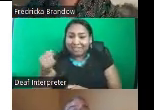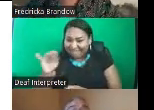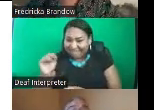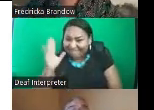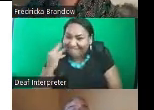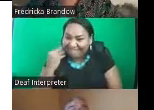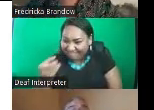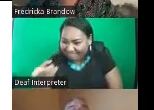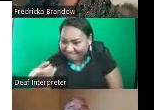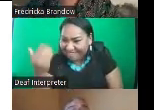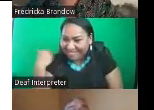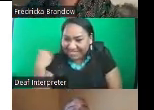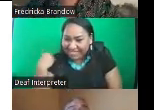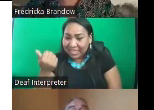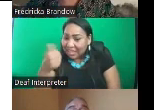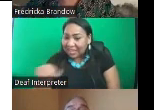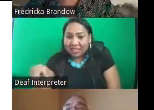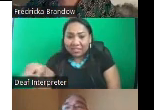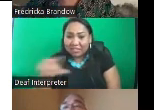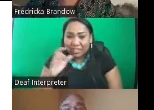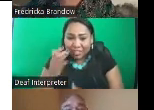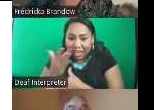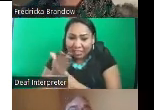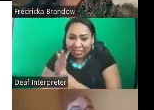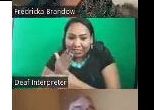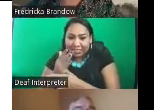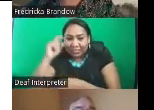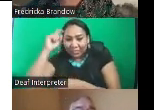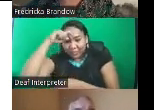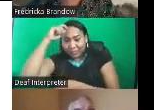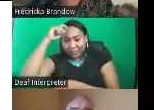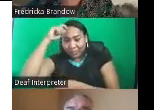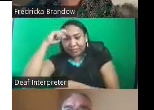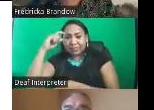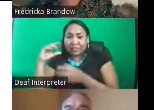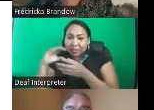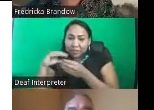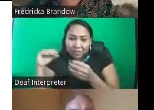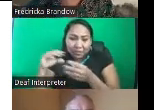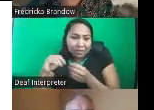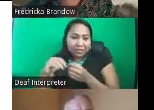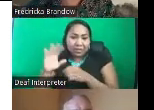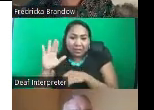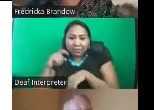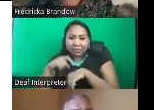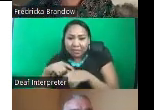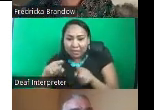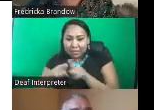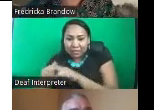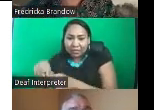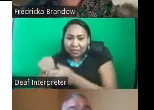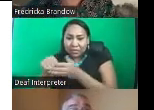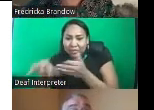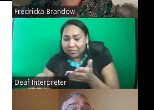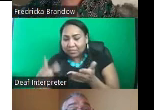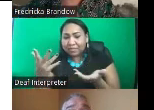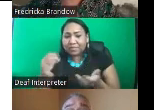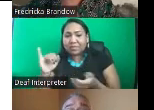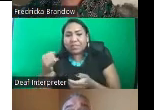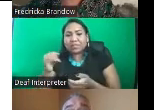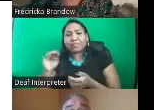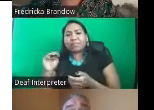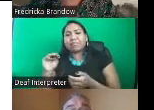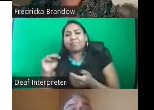words of wisdom, your time as a student in Western? Yeah, as we close, and as a student, I was a